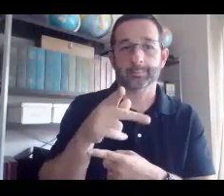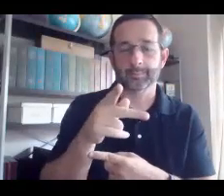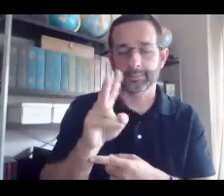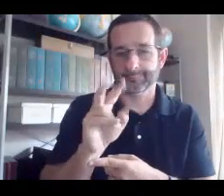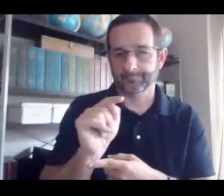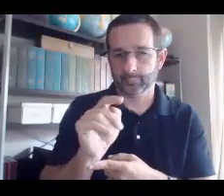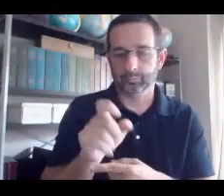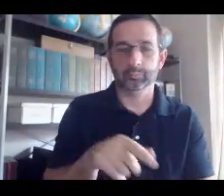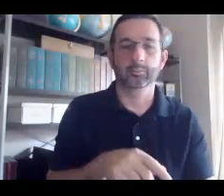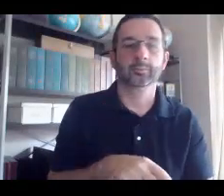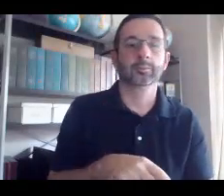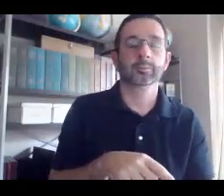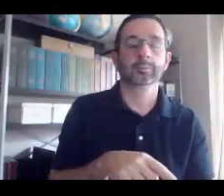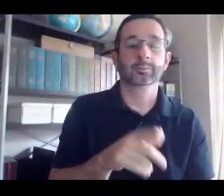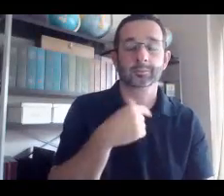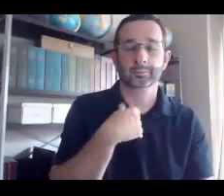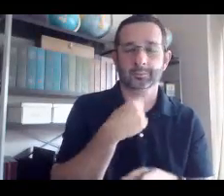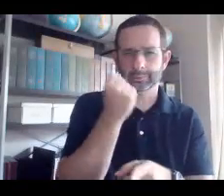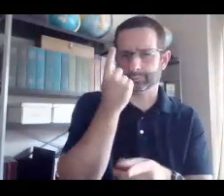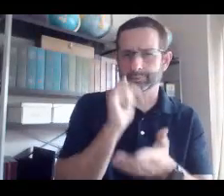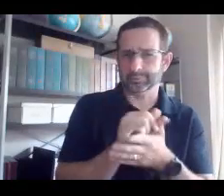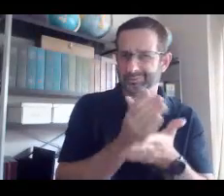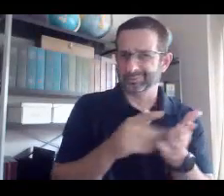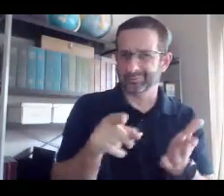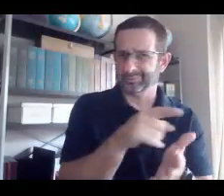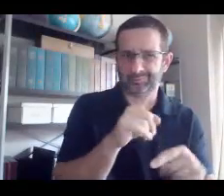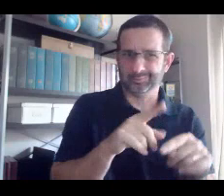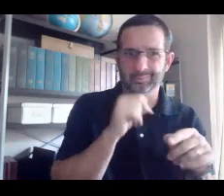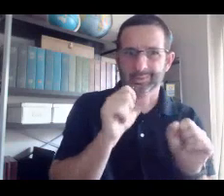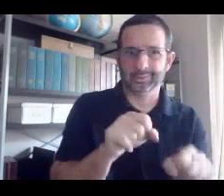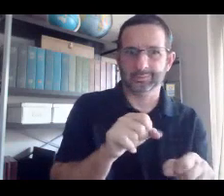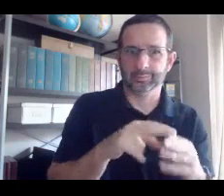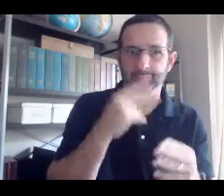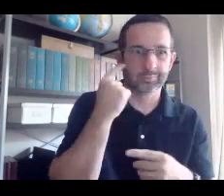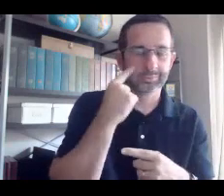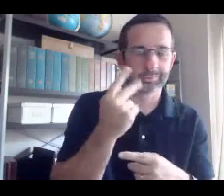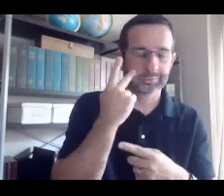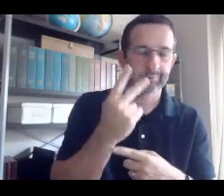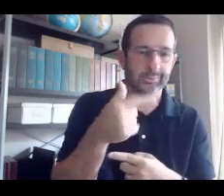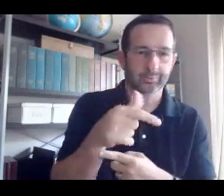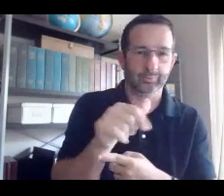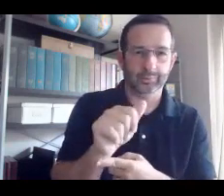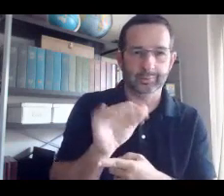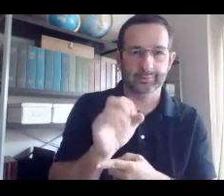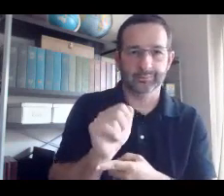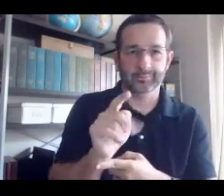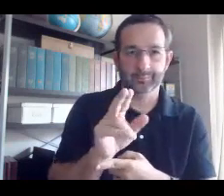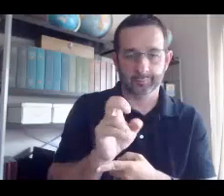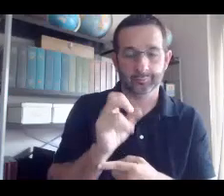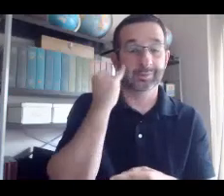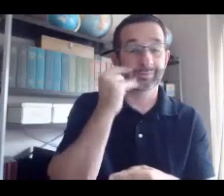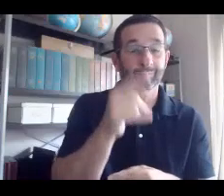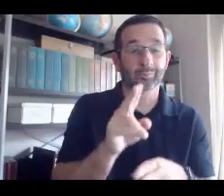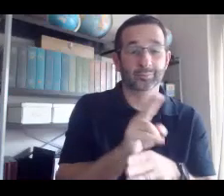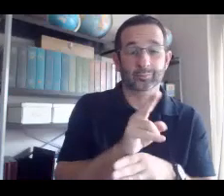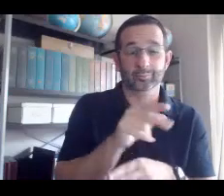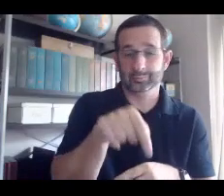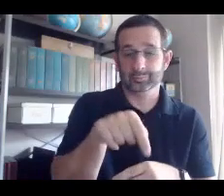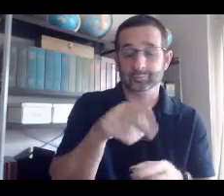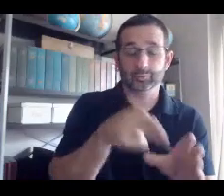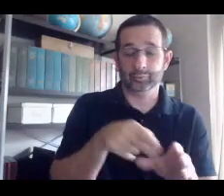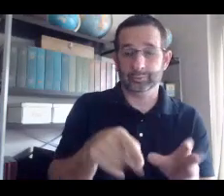feature. Also, please remember to upvote questions that you also have the same question. It does